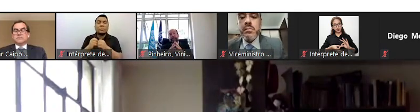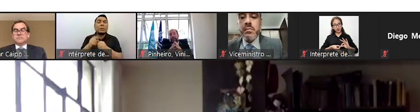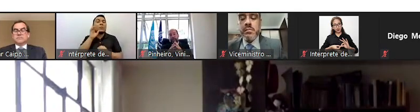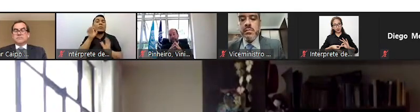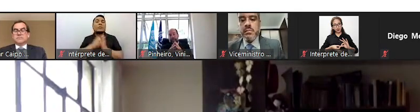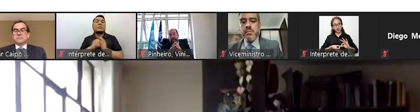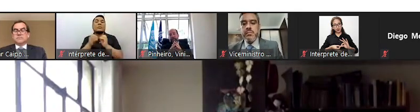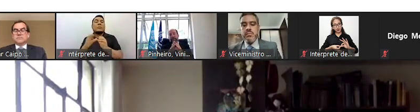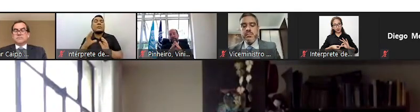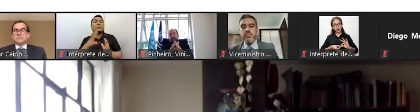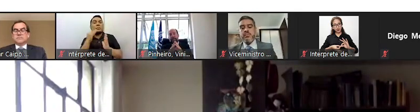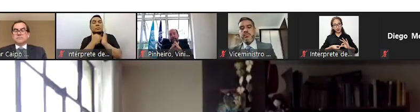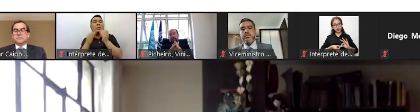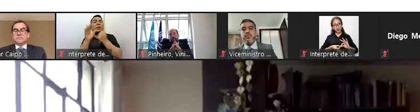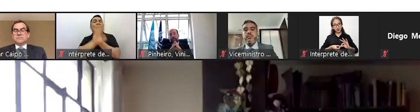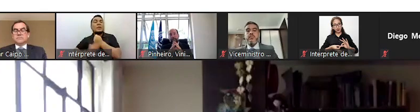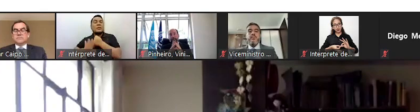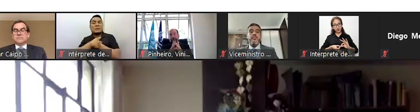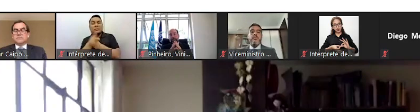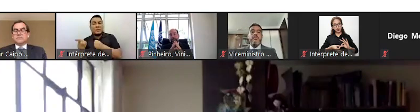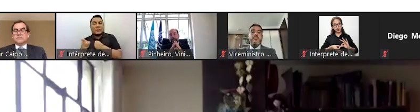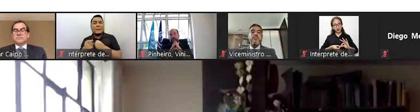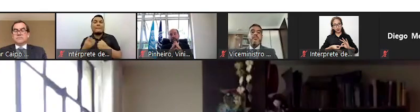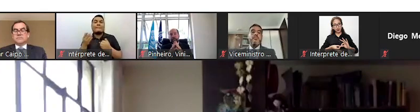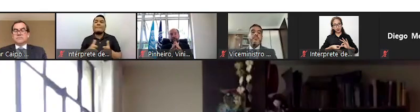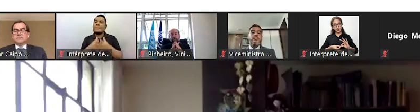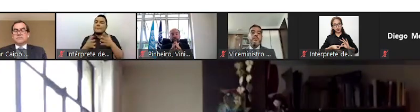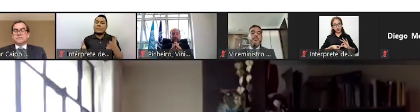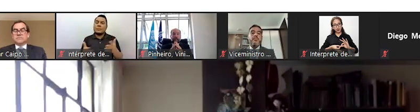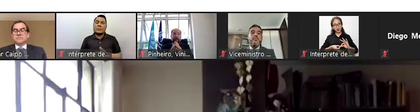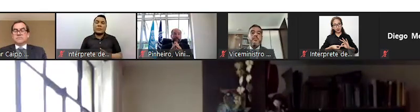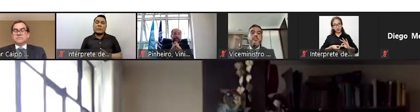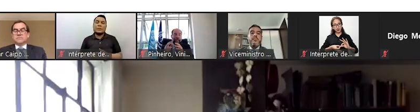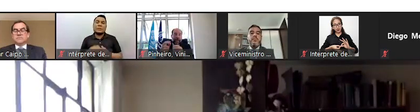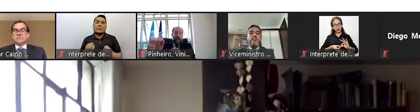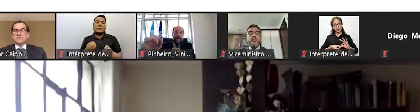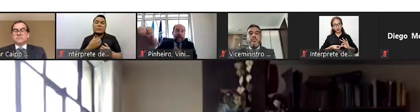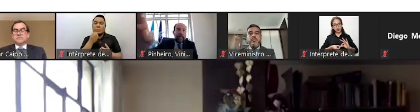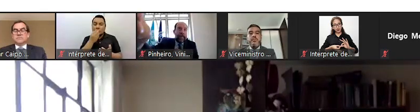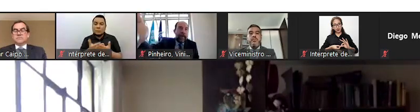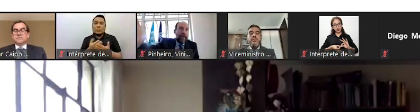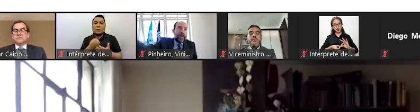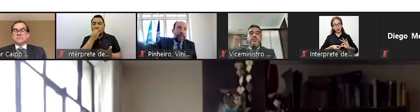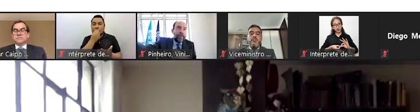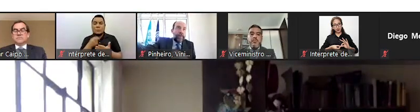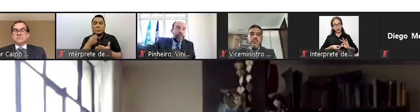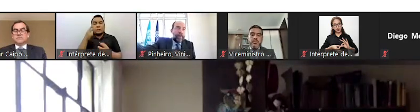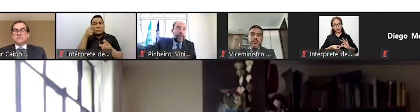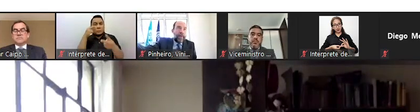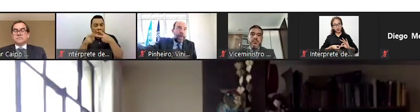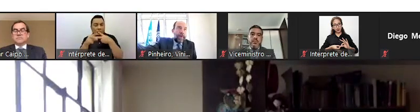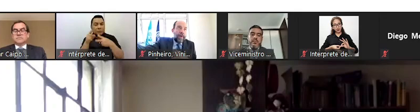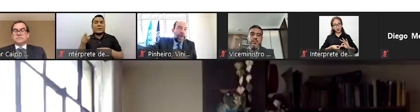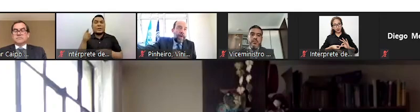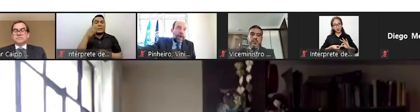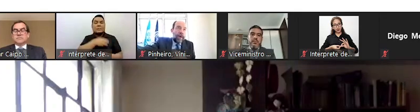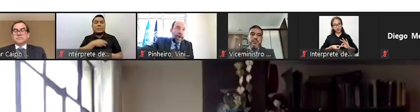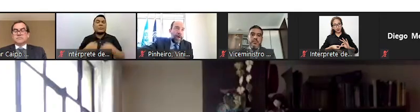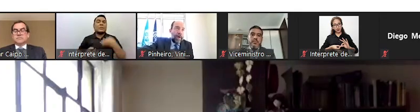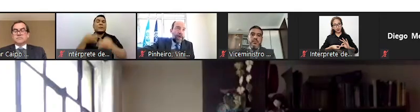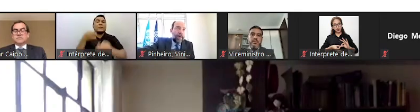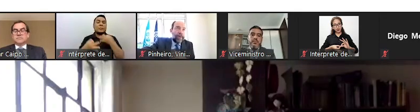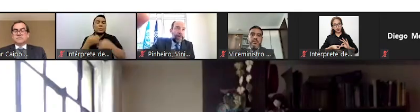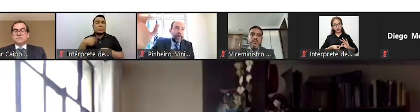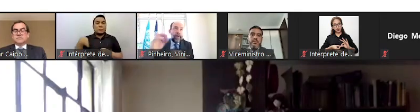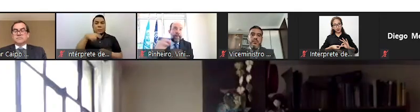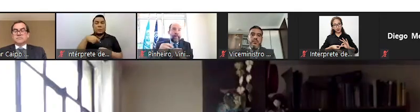conflicts to activate for example the pro the defense protocol of defenders that the ministry of